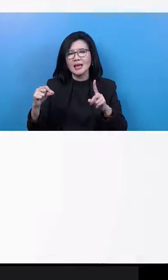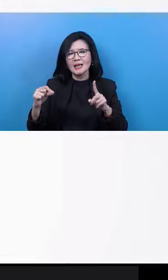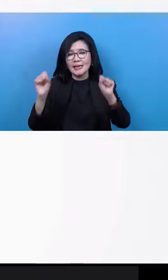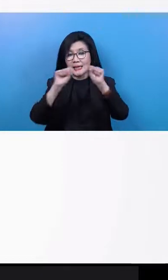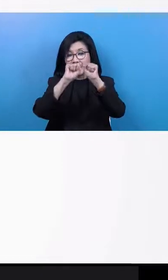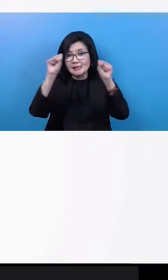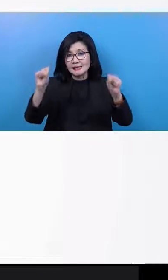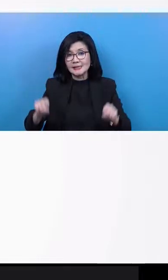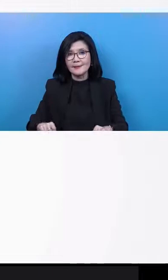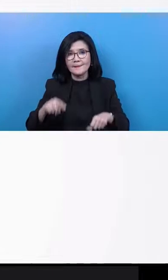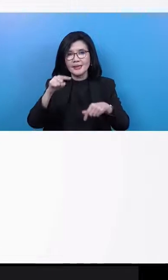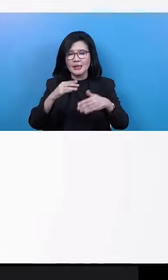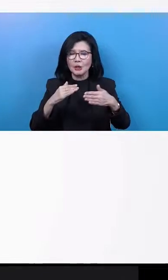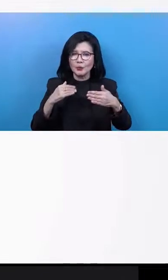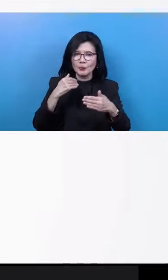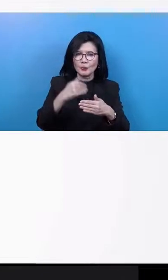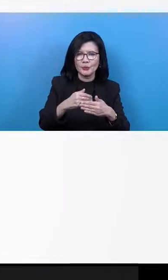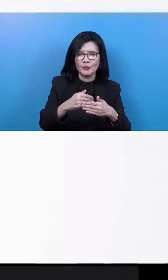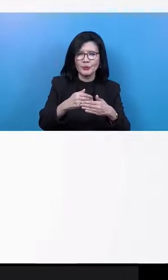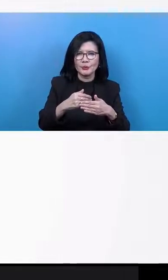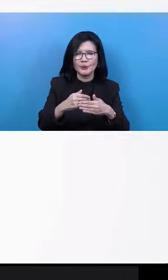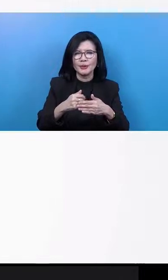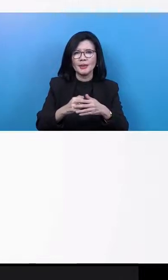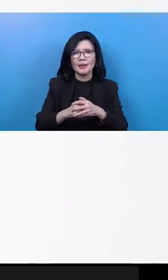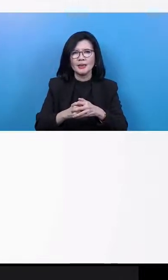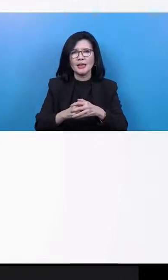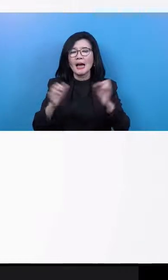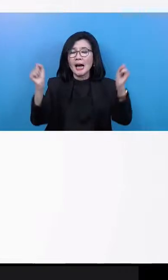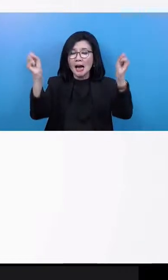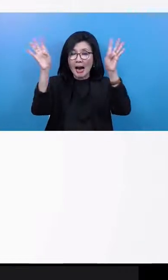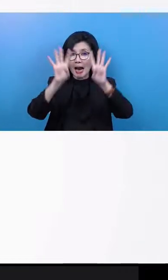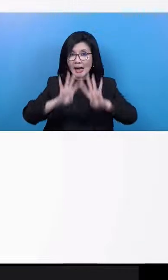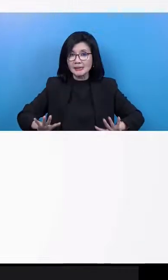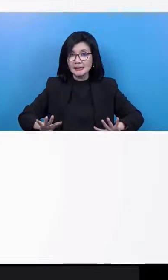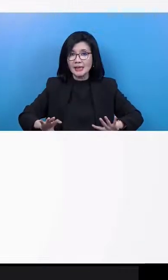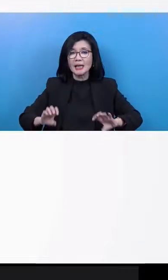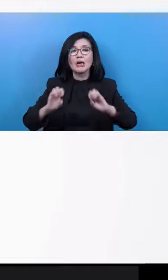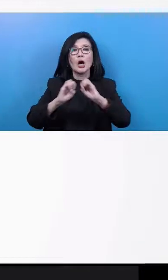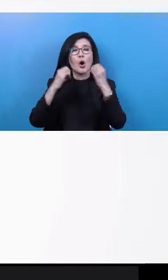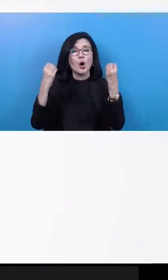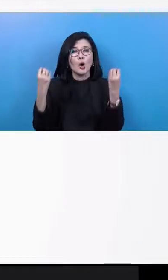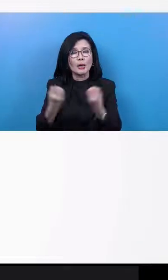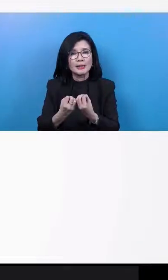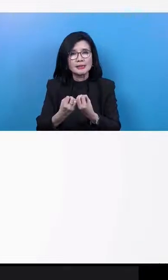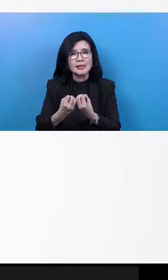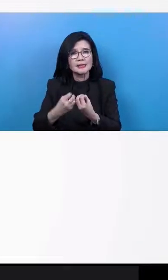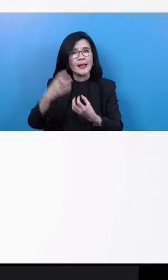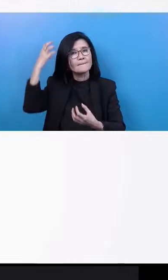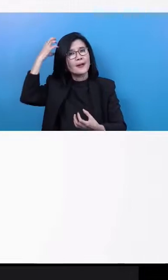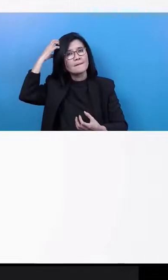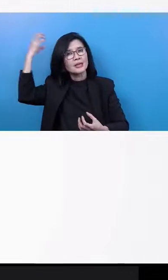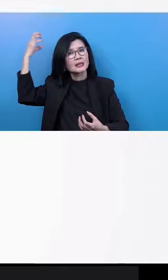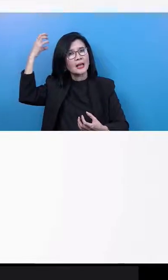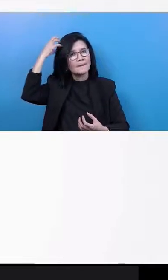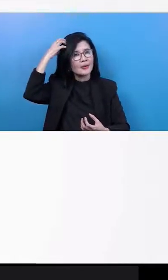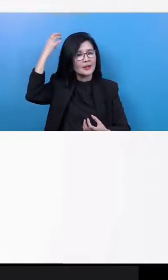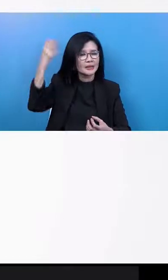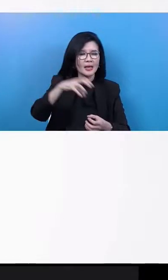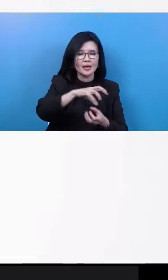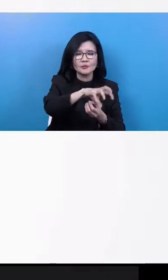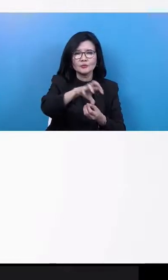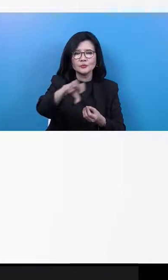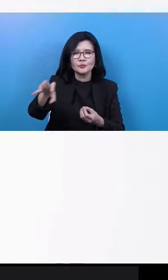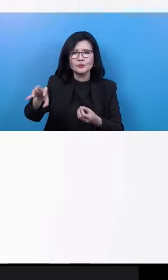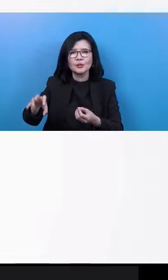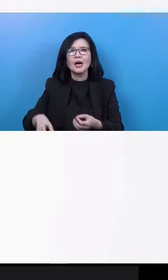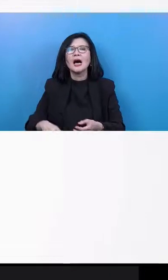what ASEAN as an intergovernmental organization has done through the Emergency Response Fund in supporting countries. So thank you